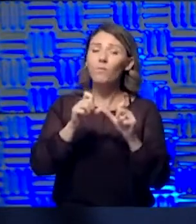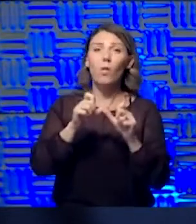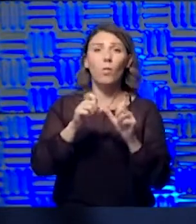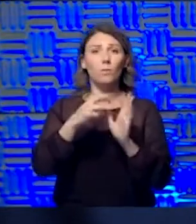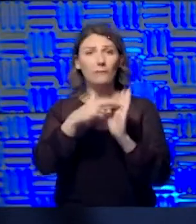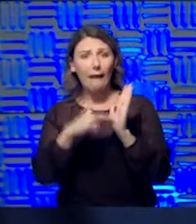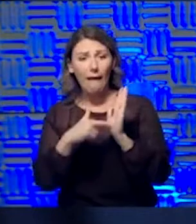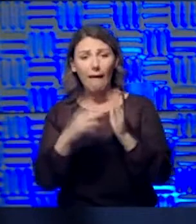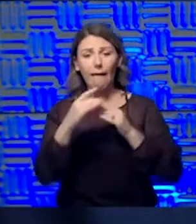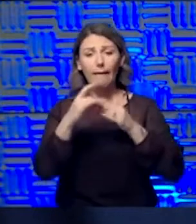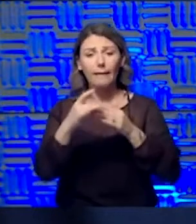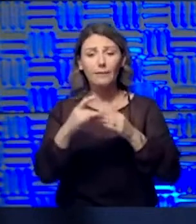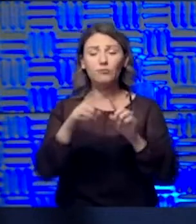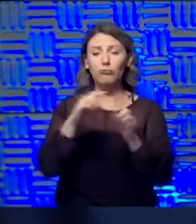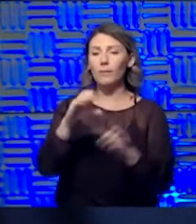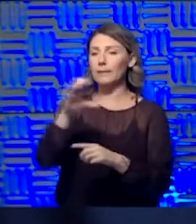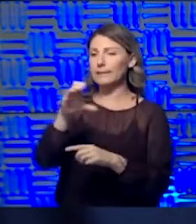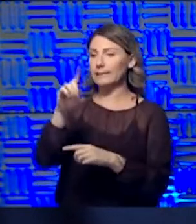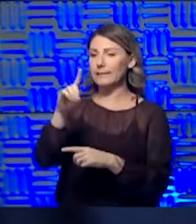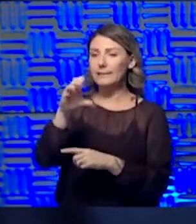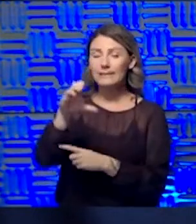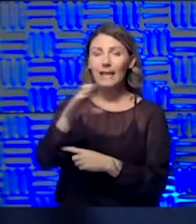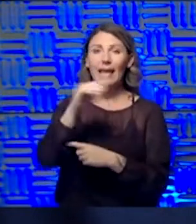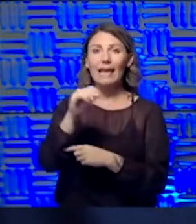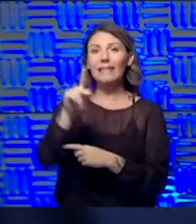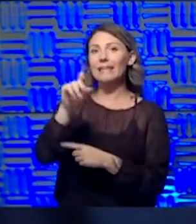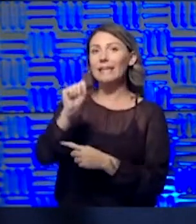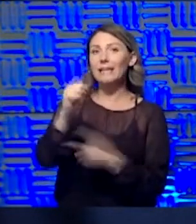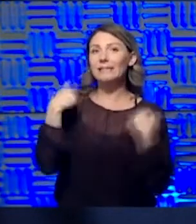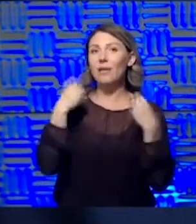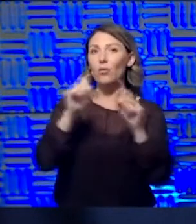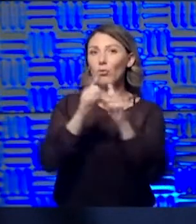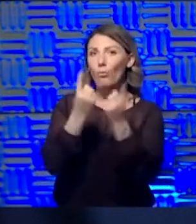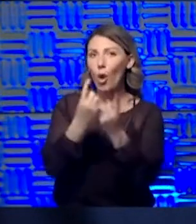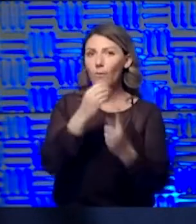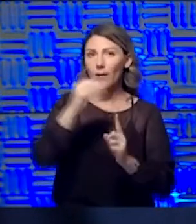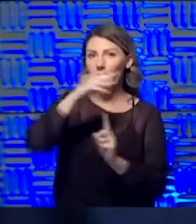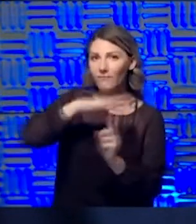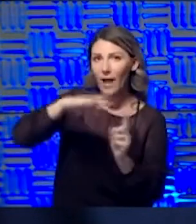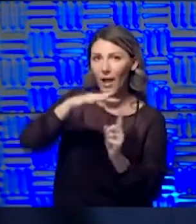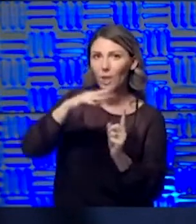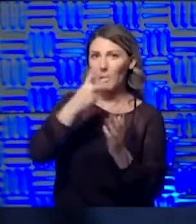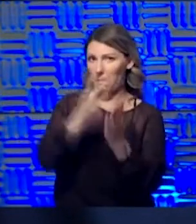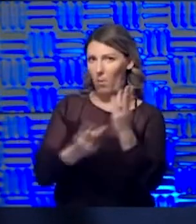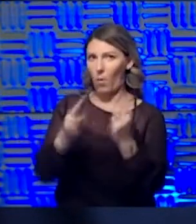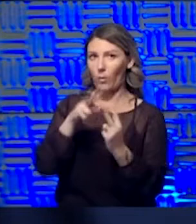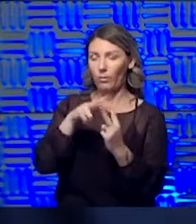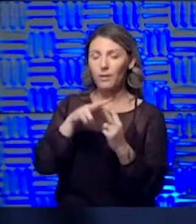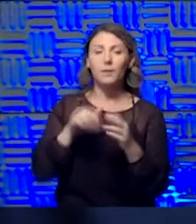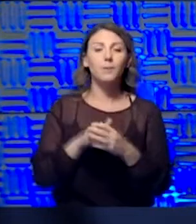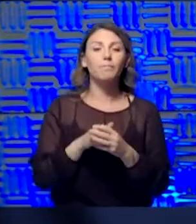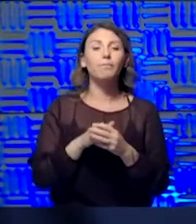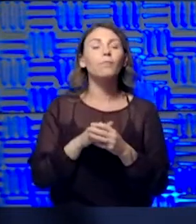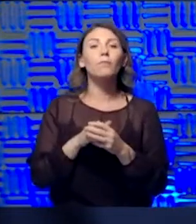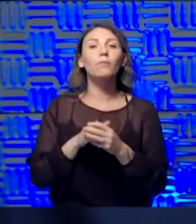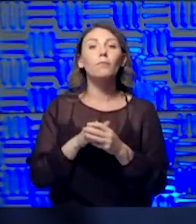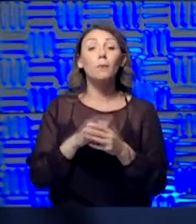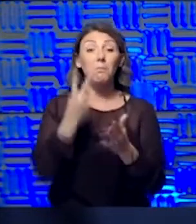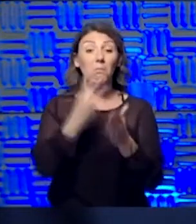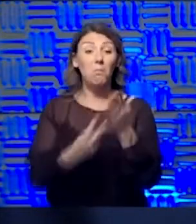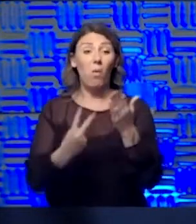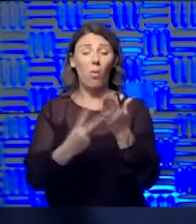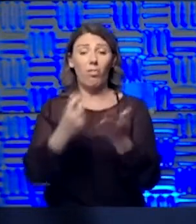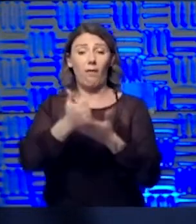health entities, such as Kansas Department of Health and Environment. And those are really helping to put in the systems.